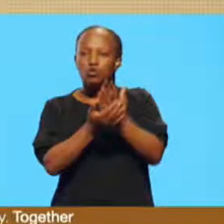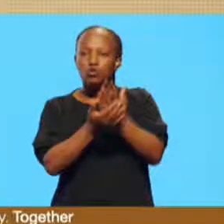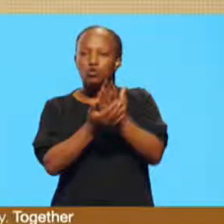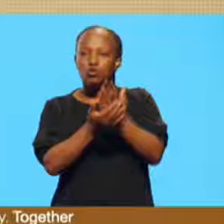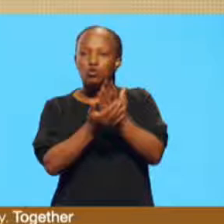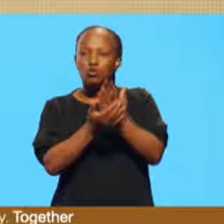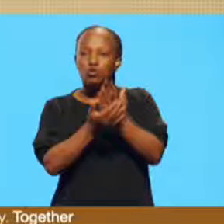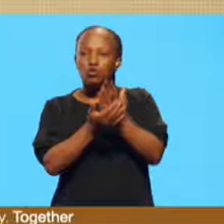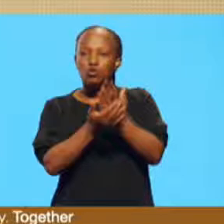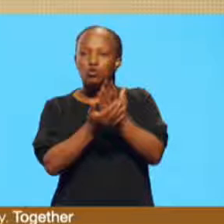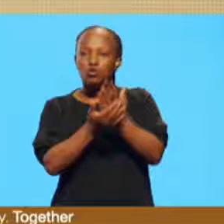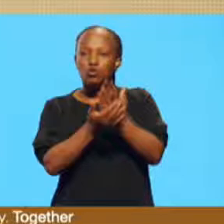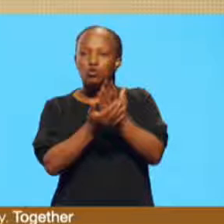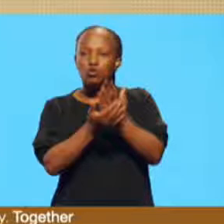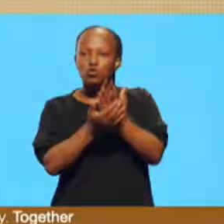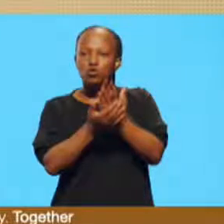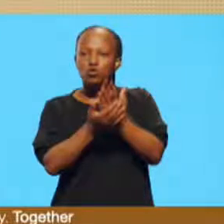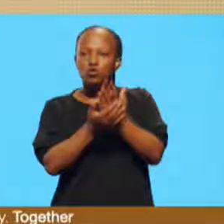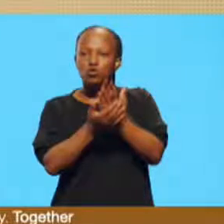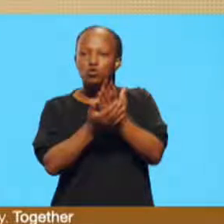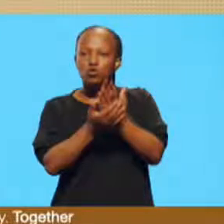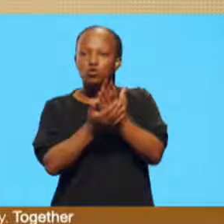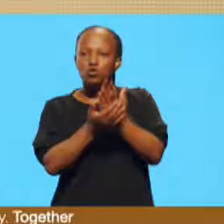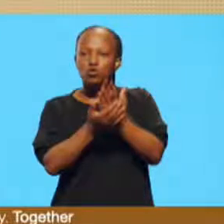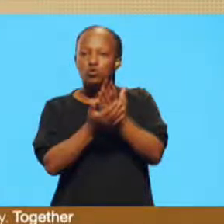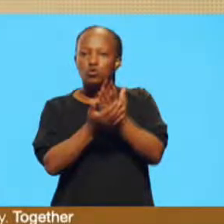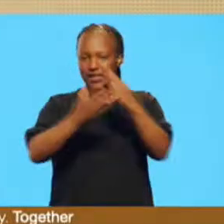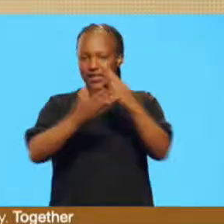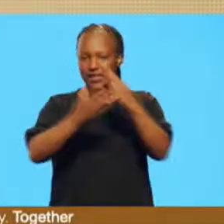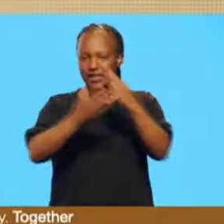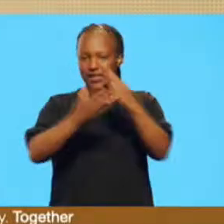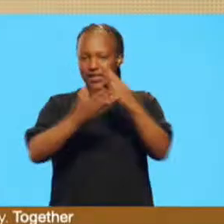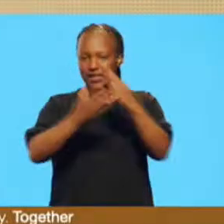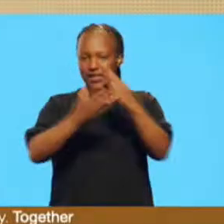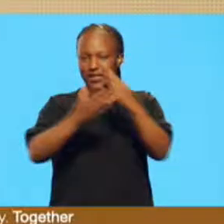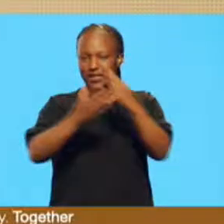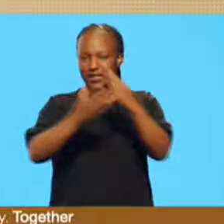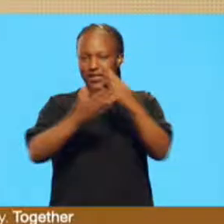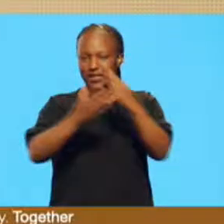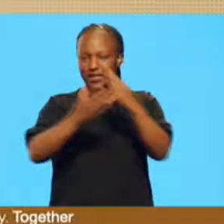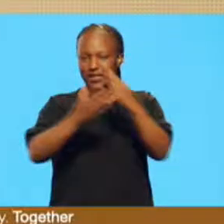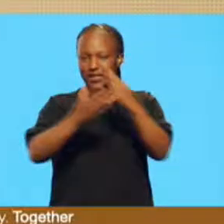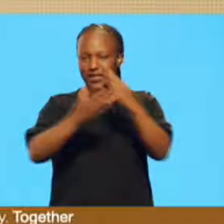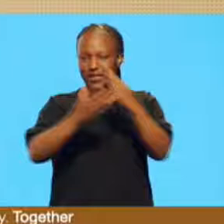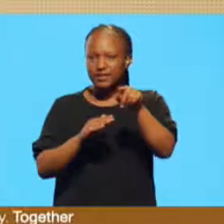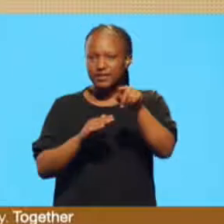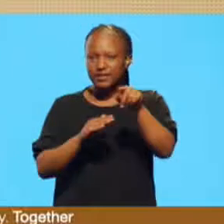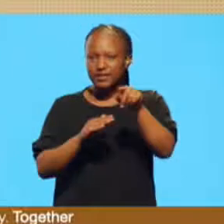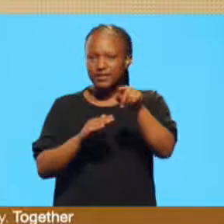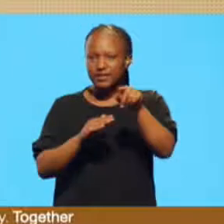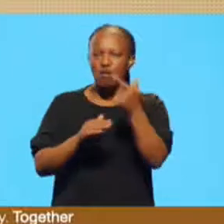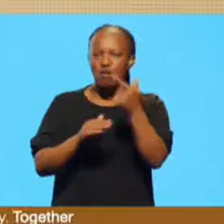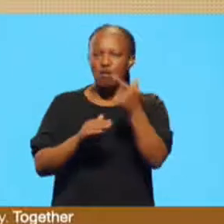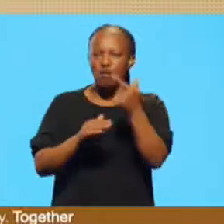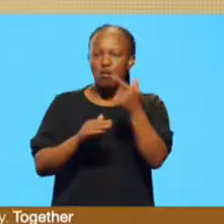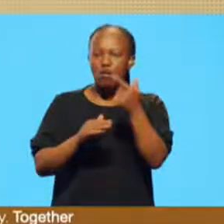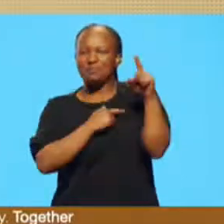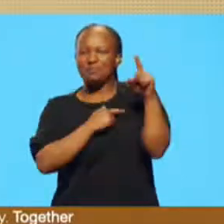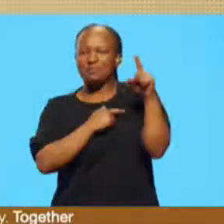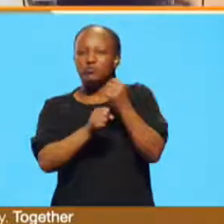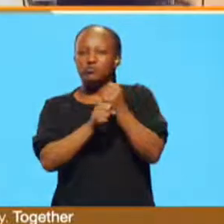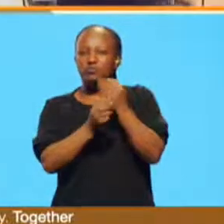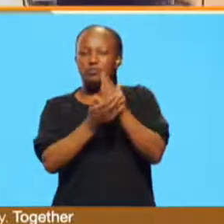towards transforming our sectors, towards transforming our societies, and it should be everyone's responsibility to ensure that